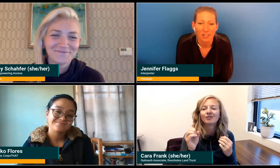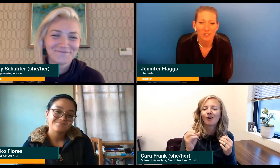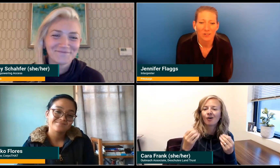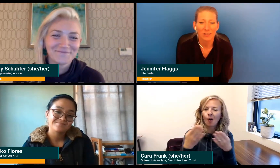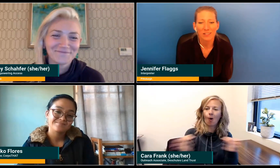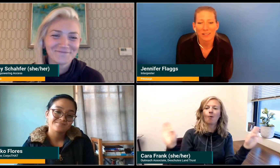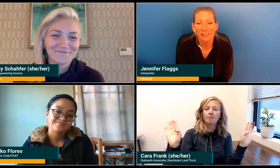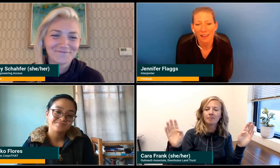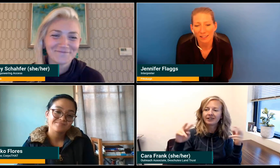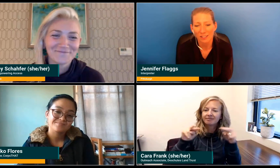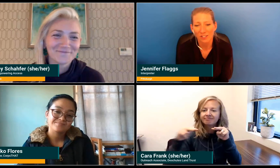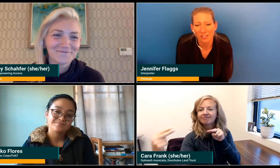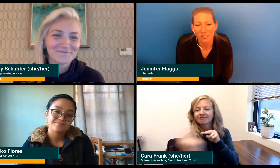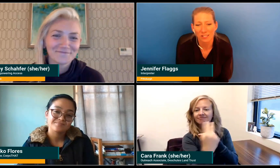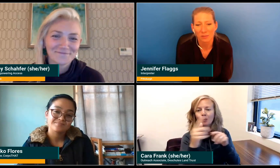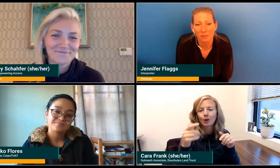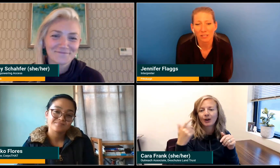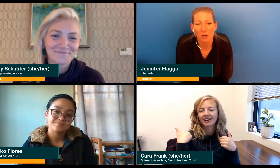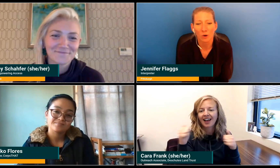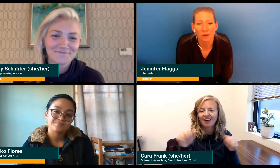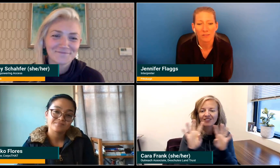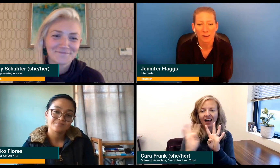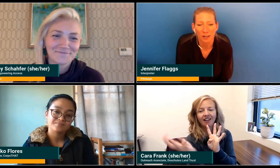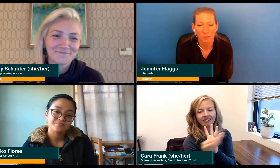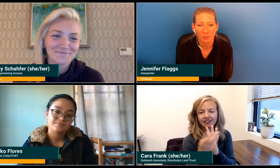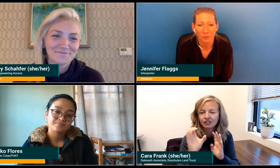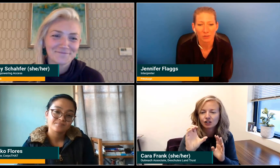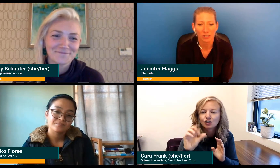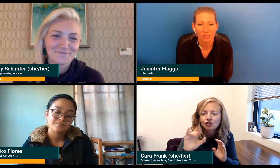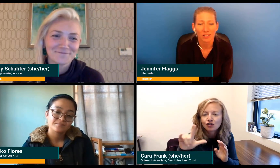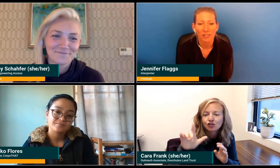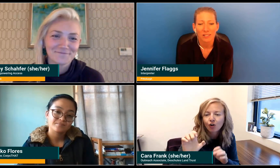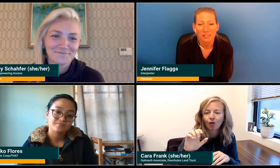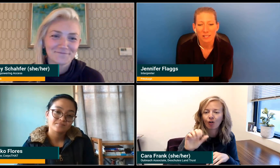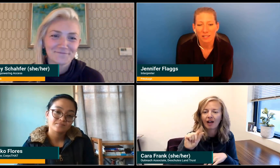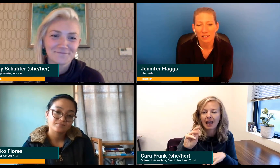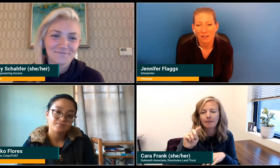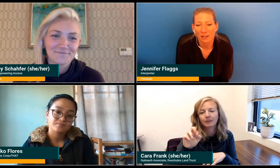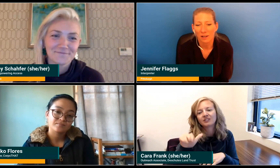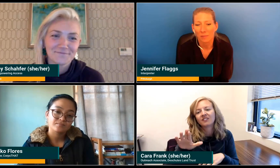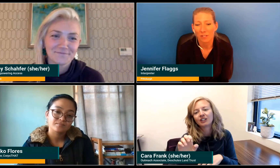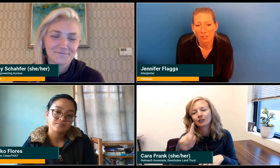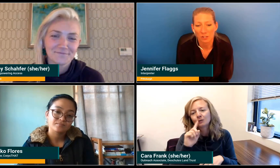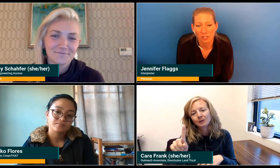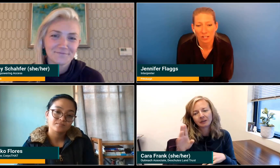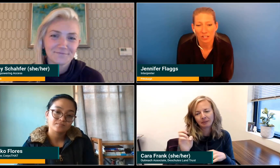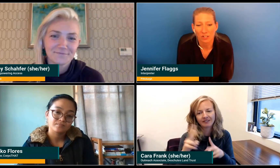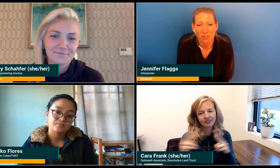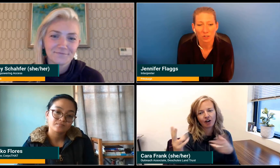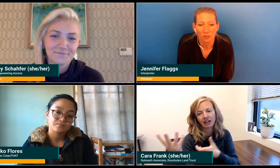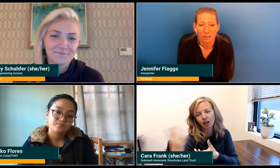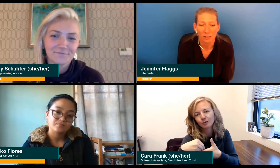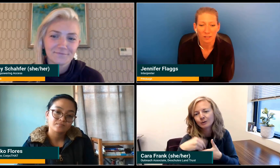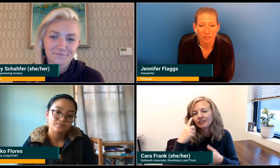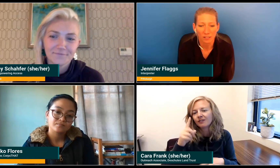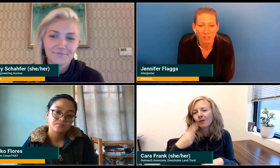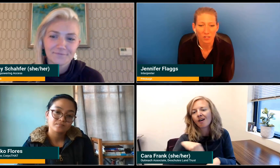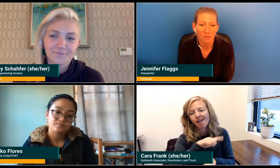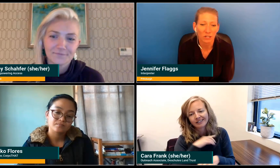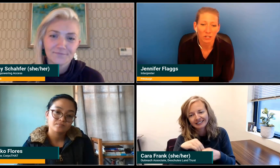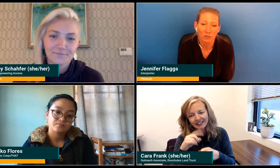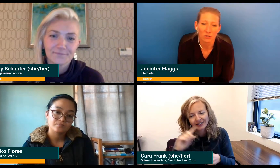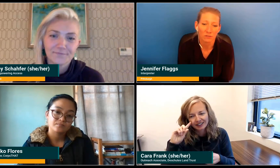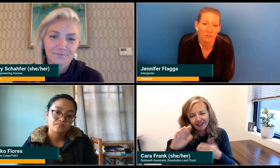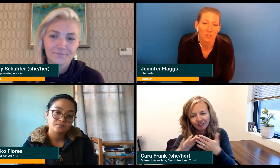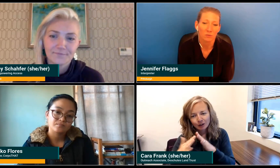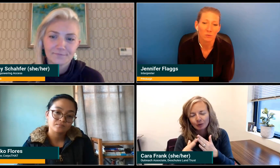barriers. So things like that. It's a completely open environment where you can see there's like a circle, and it's just